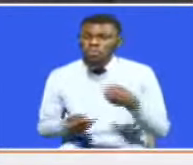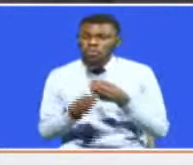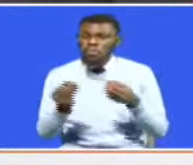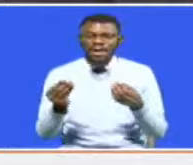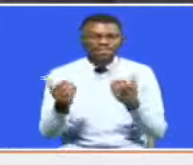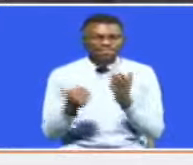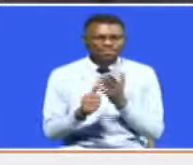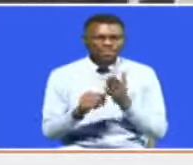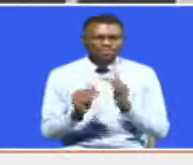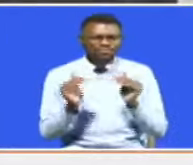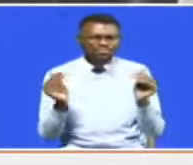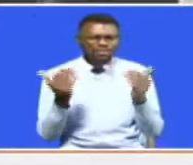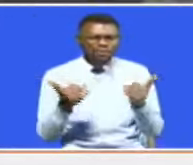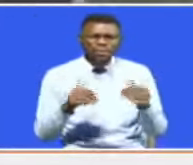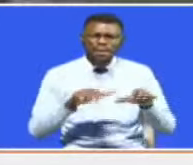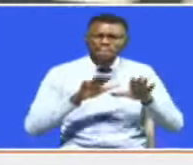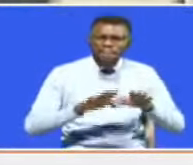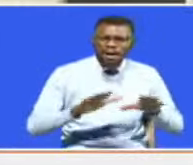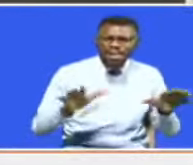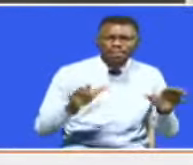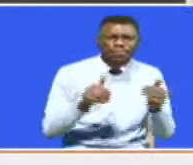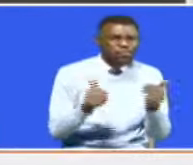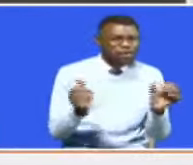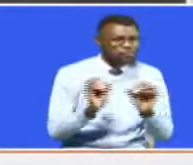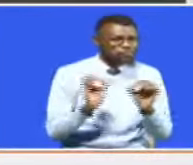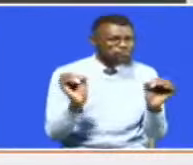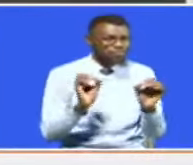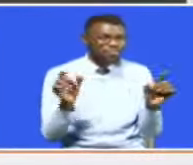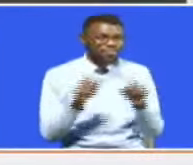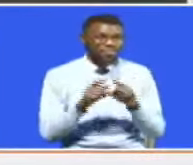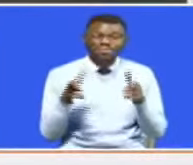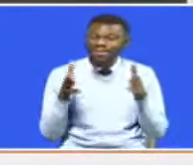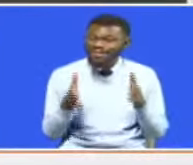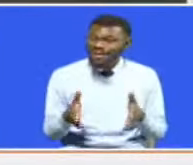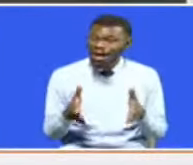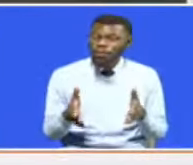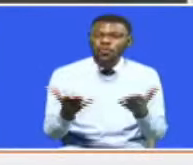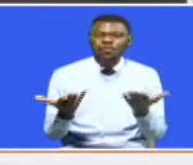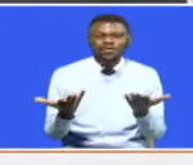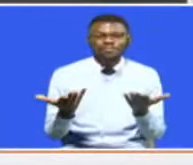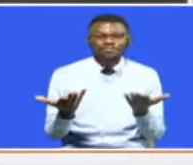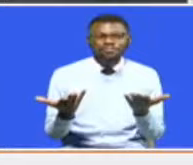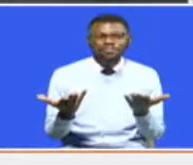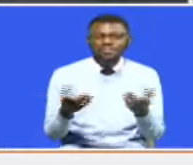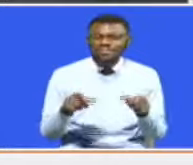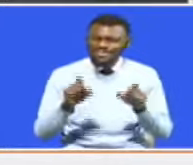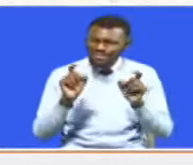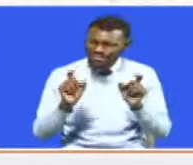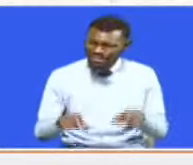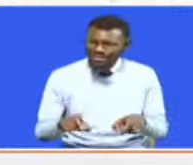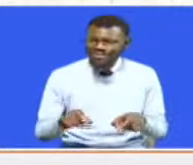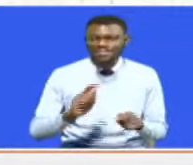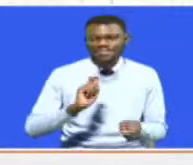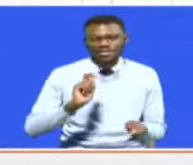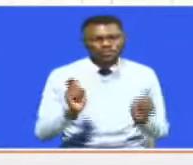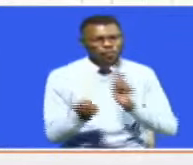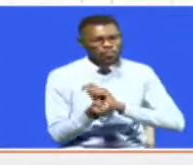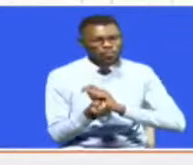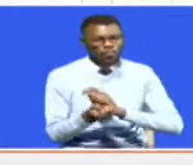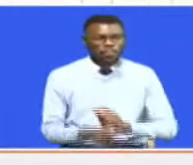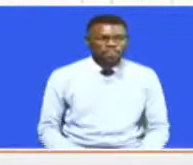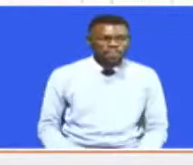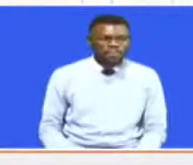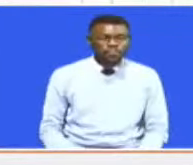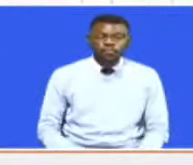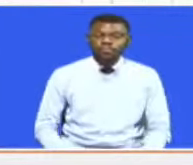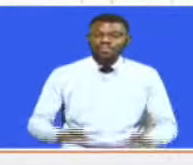lose predictability, creating a lasting effect and necessitating significant reforms. But the most important